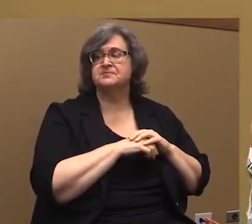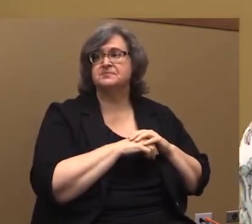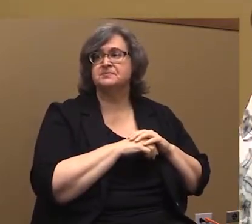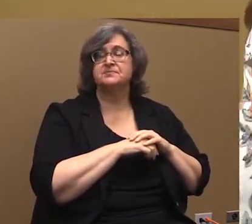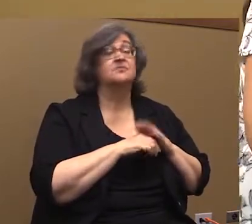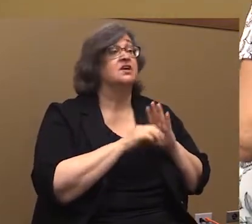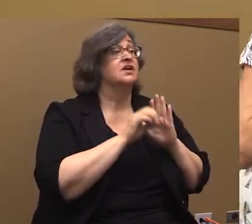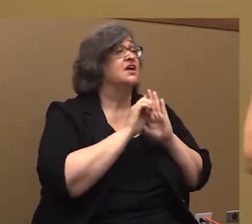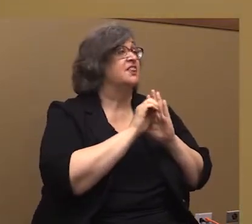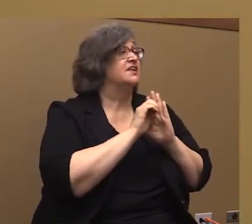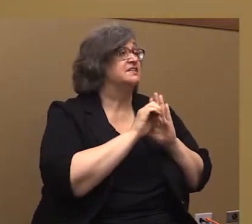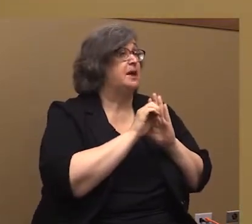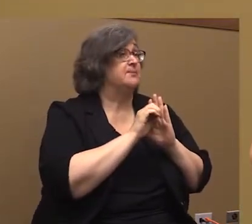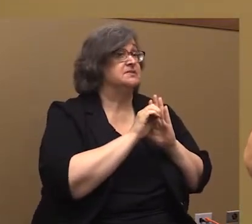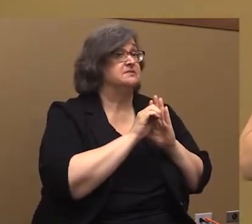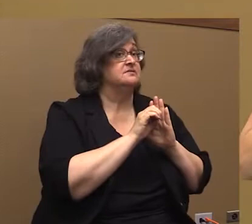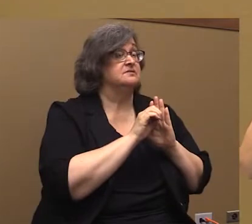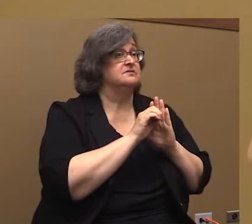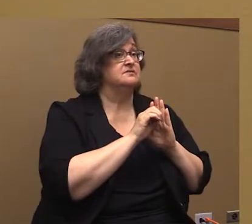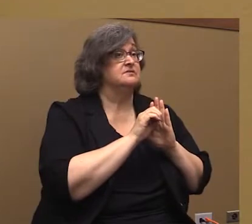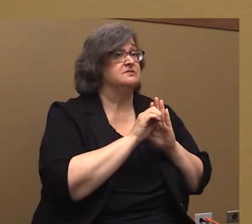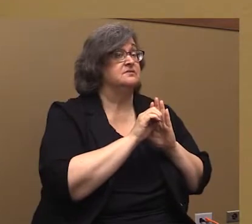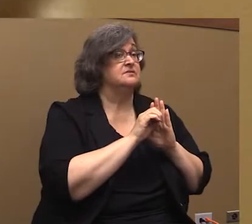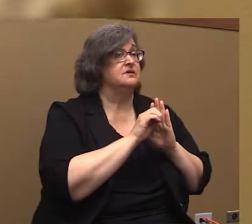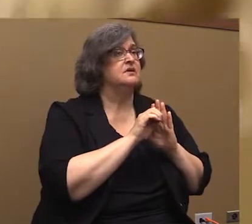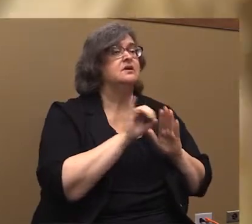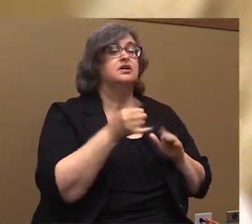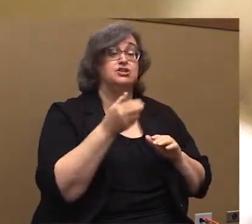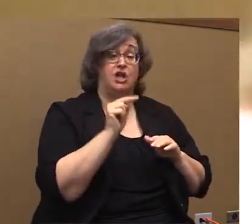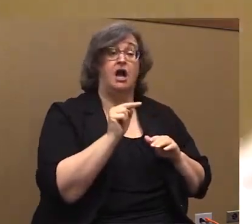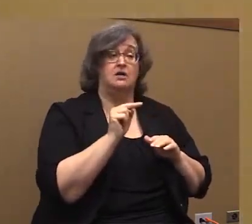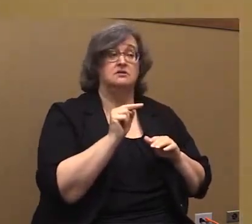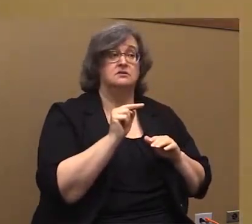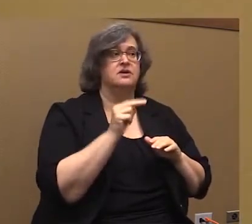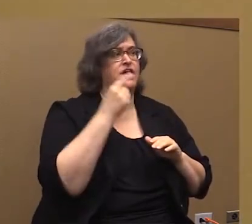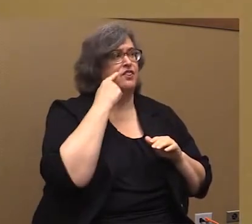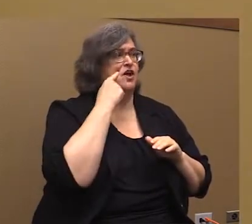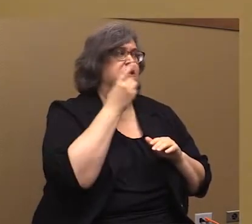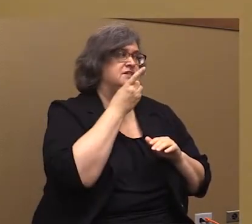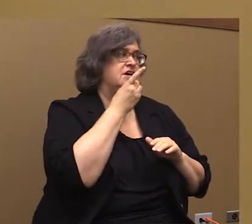that you highlight. And the